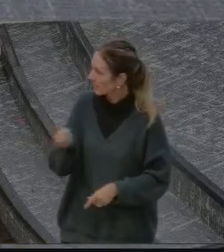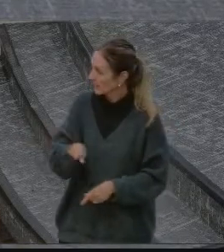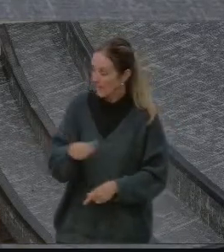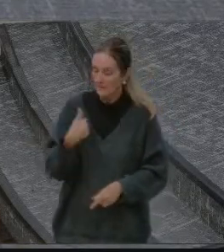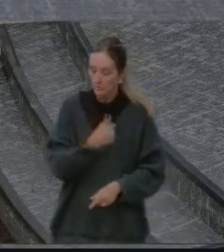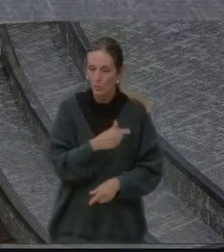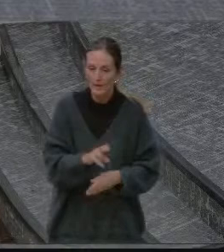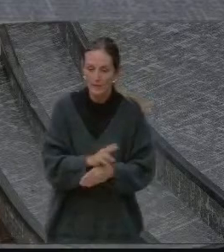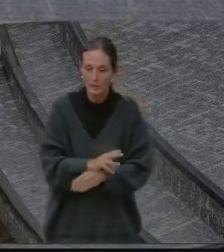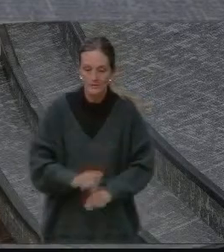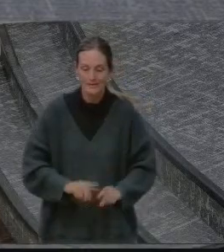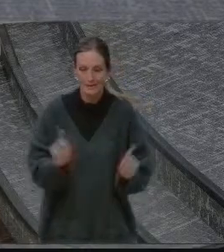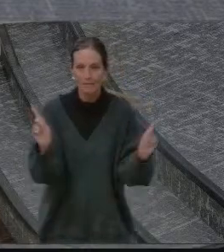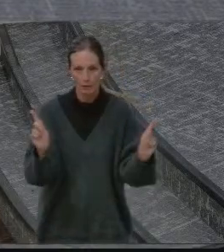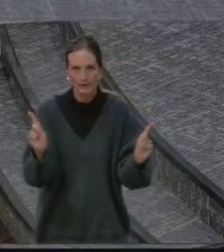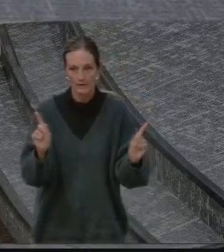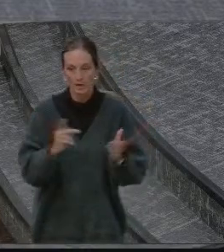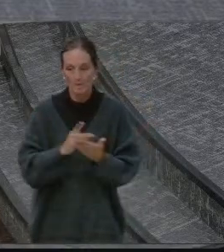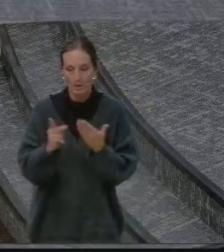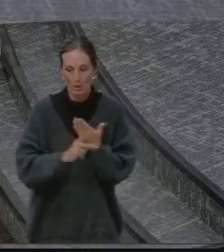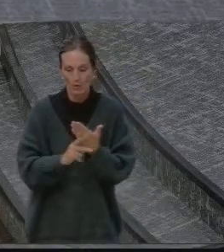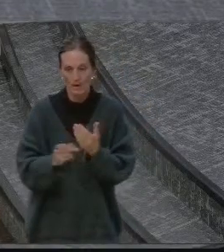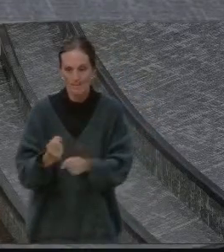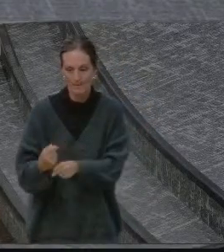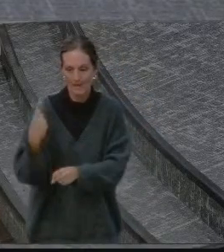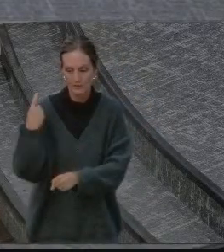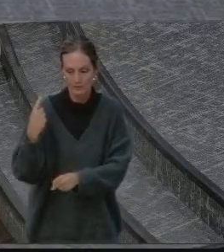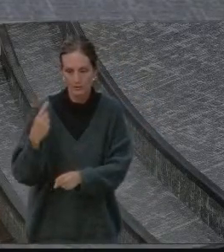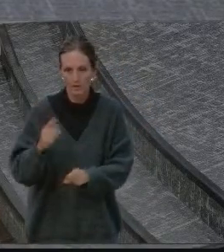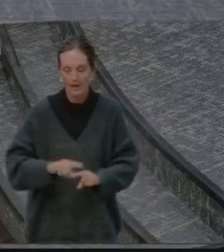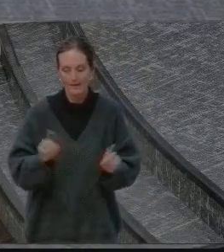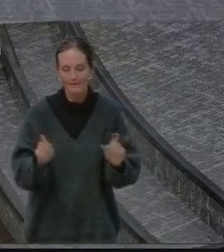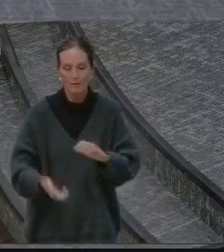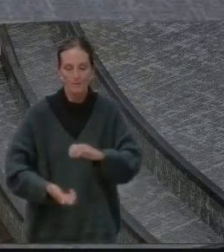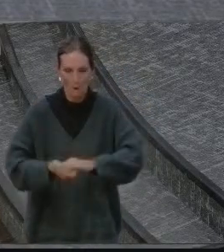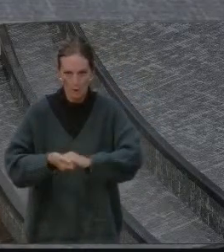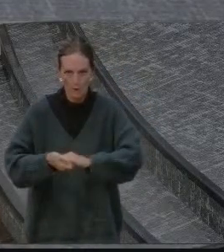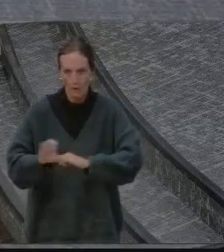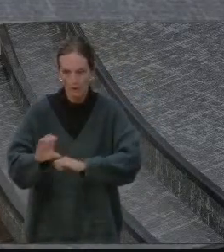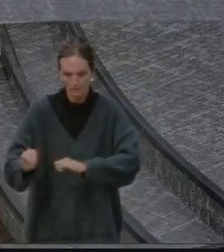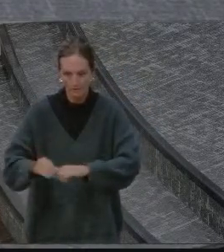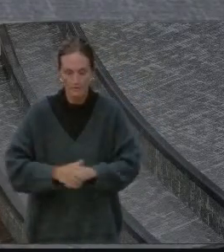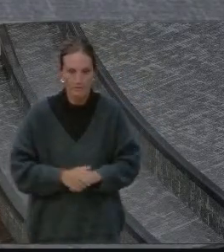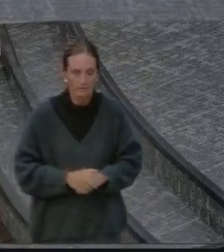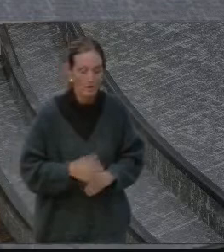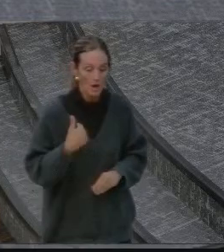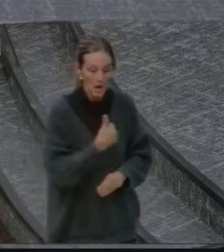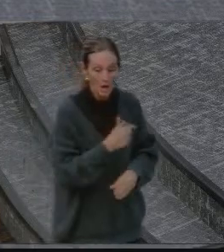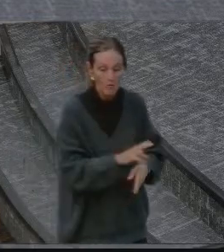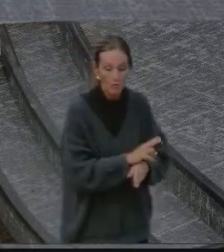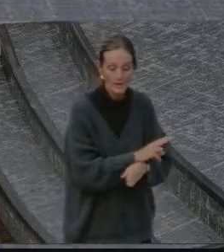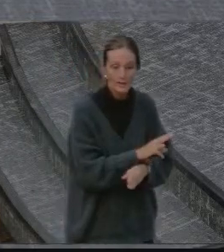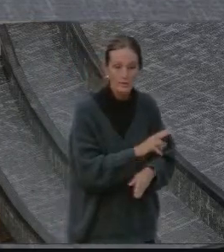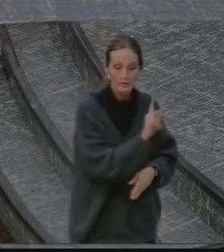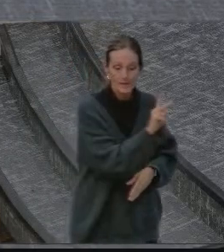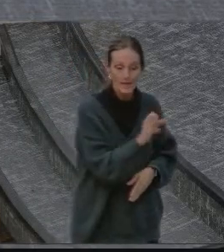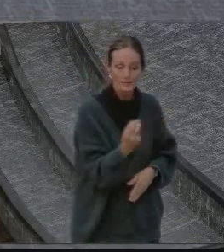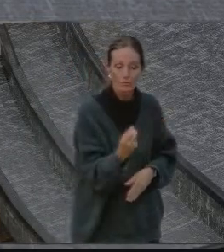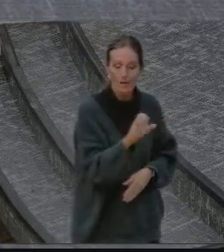different program last year, a different partner last year, but we have used Elevate K-12 in the